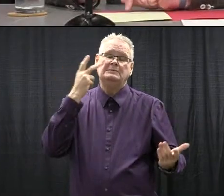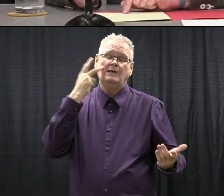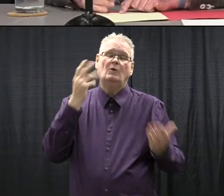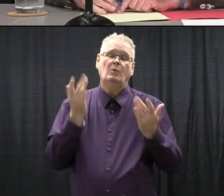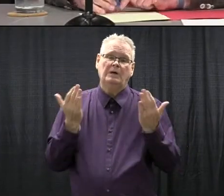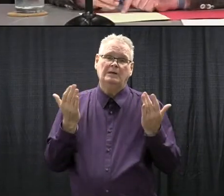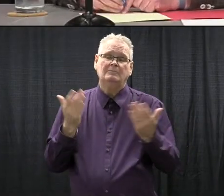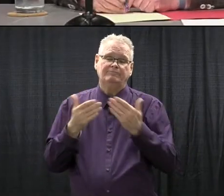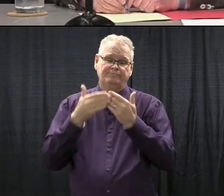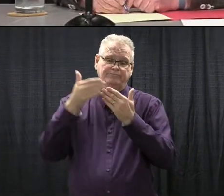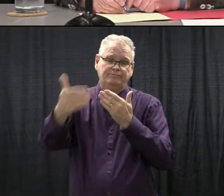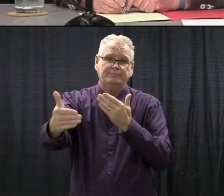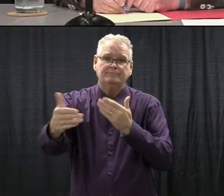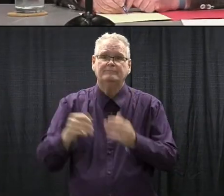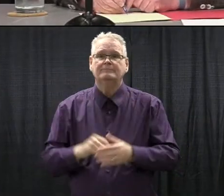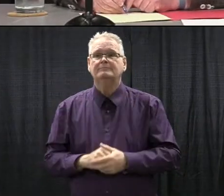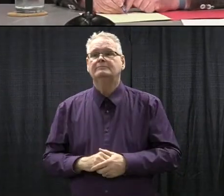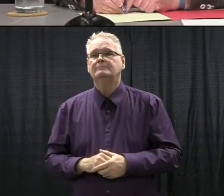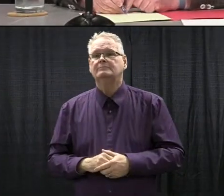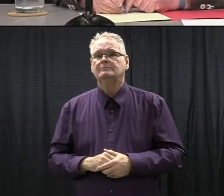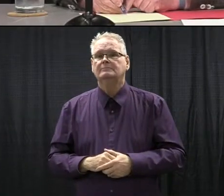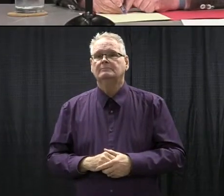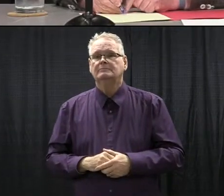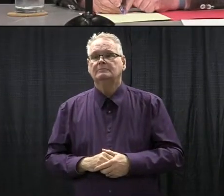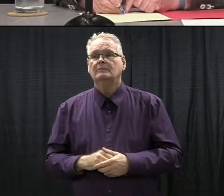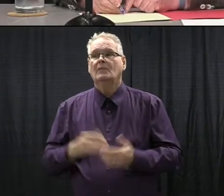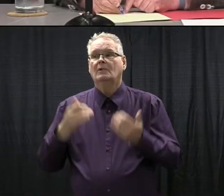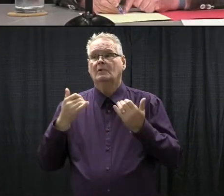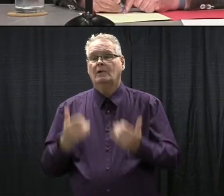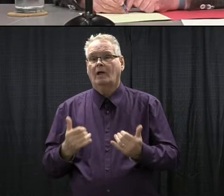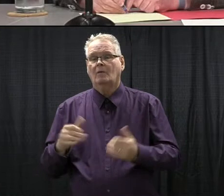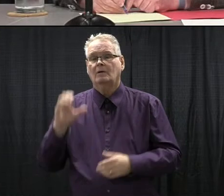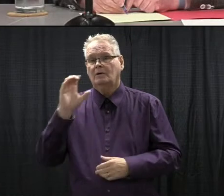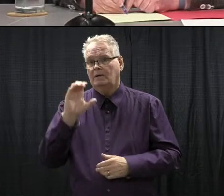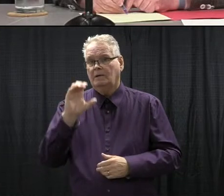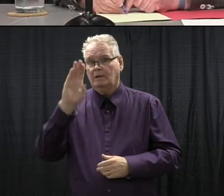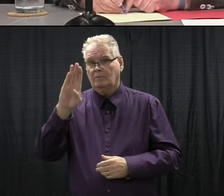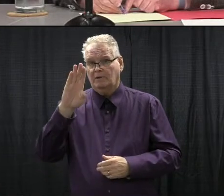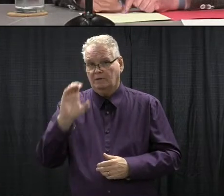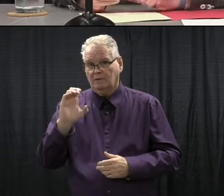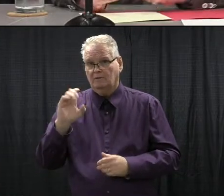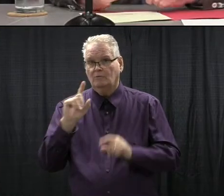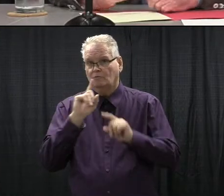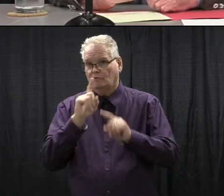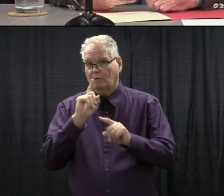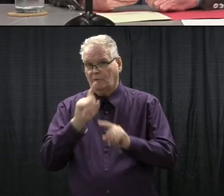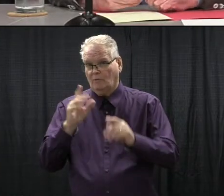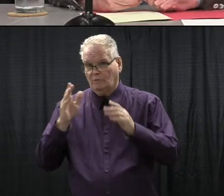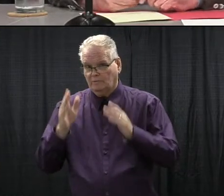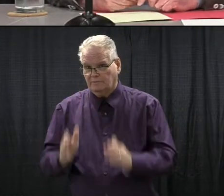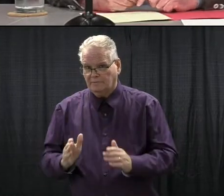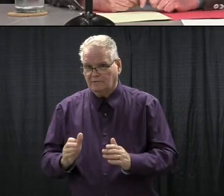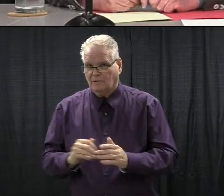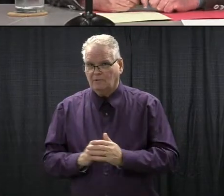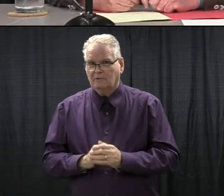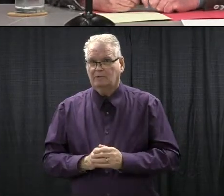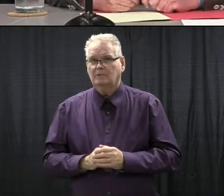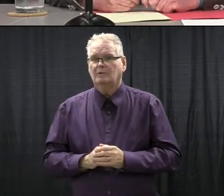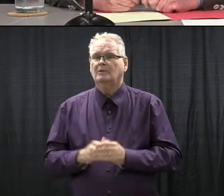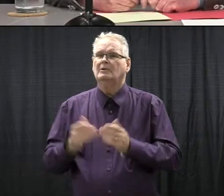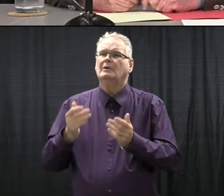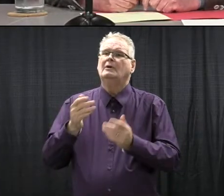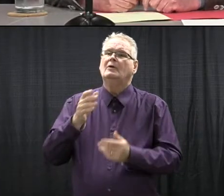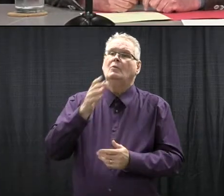Our next questions are from Peter Cowan with CBC. Please go ahead and make your way to the mic. Thank you. Dr. Fitzgerald, I want to ask